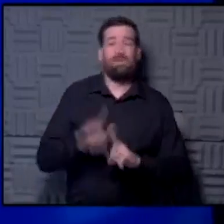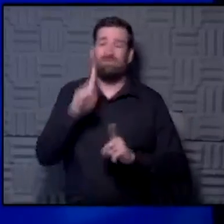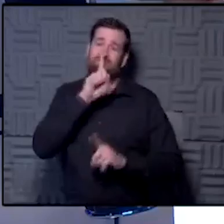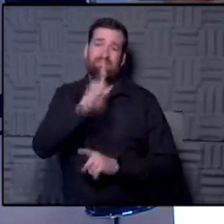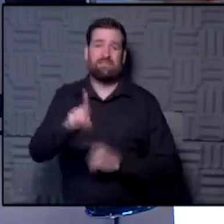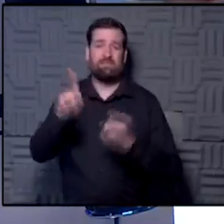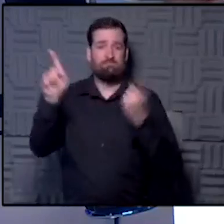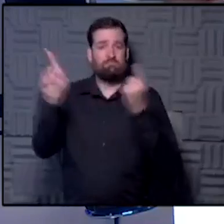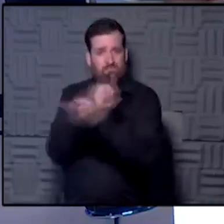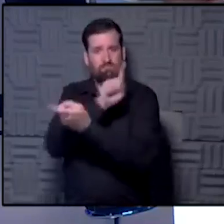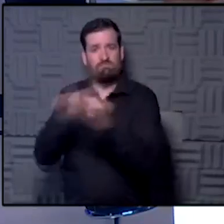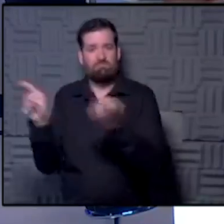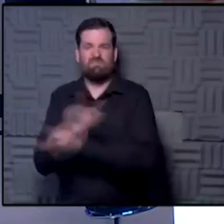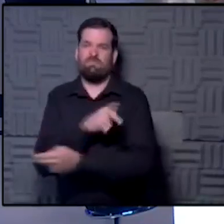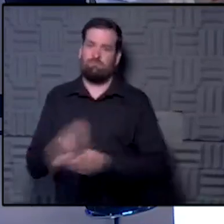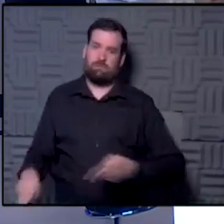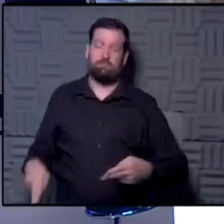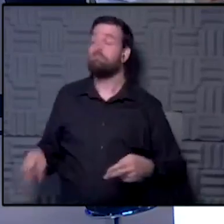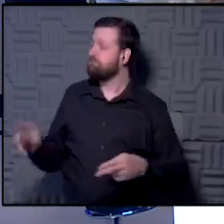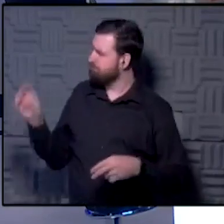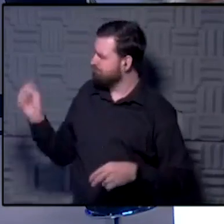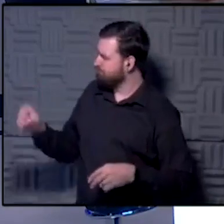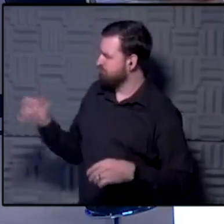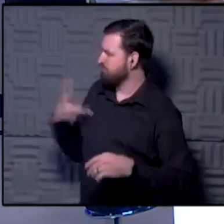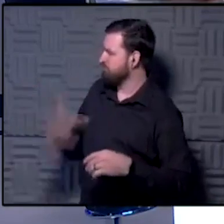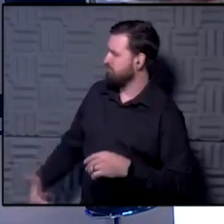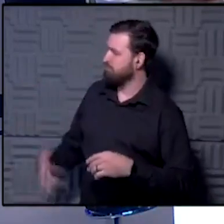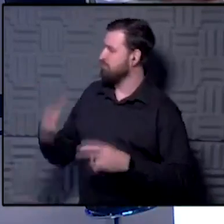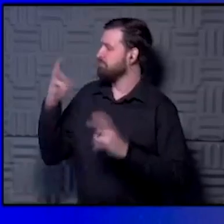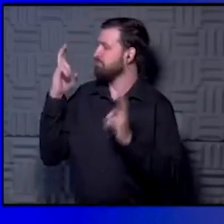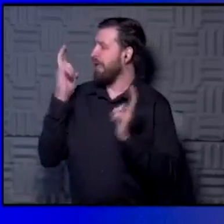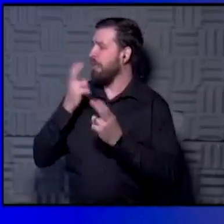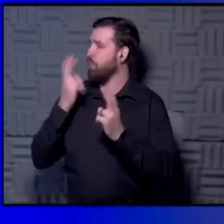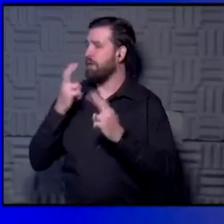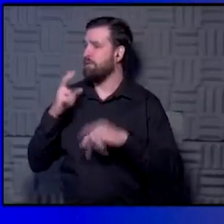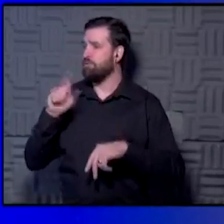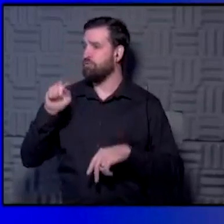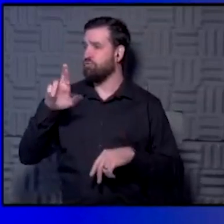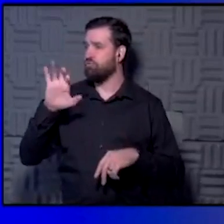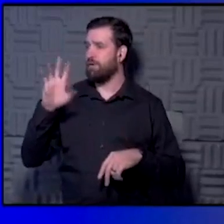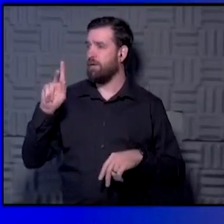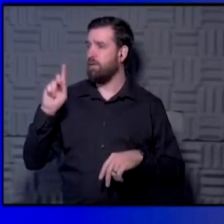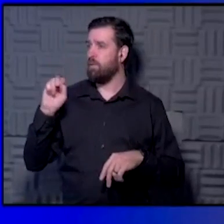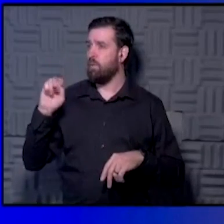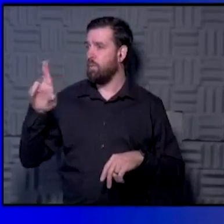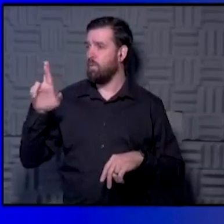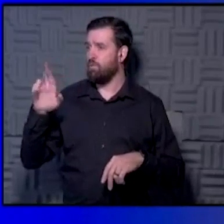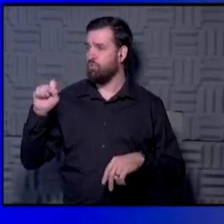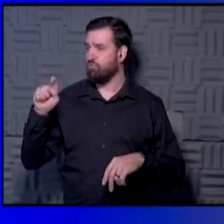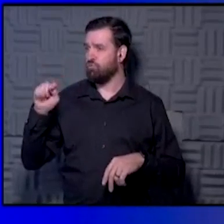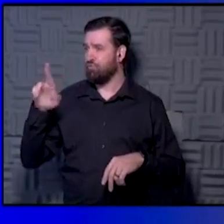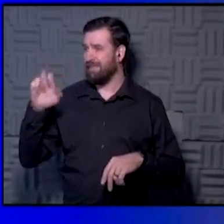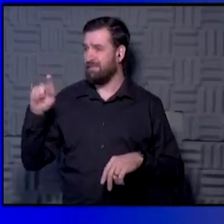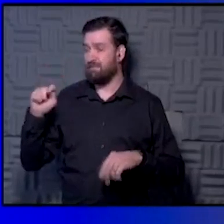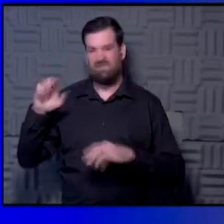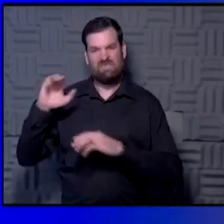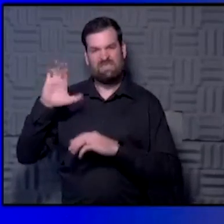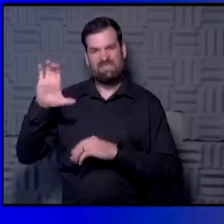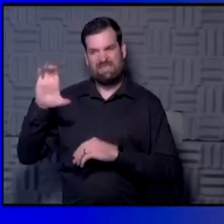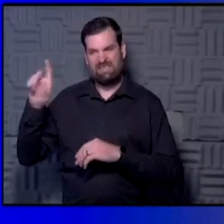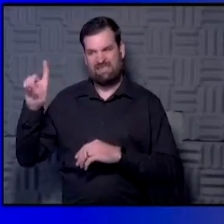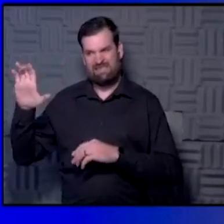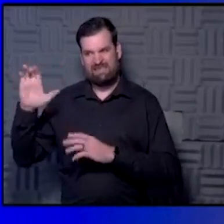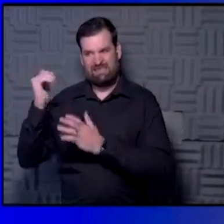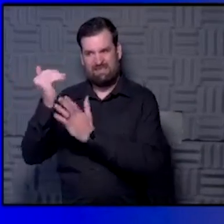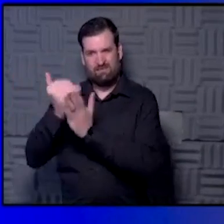encounter. Yeah, I agree. Certainly traditional Halloween trick-or-treating, I think, is on the highest risk on the CDC guidelines. But